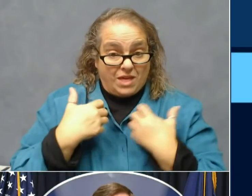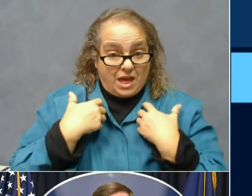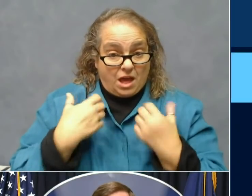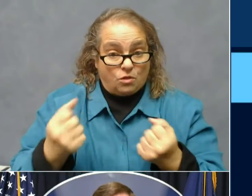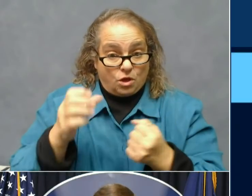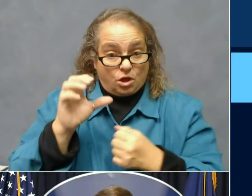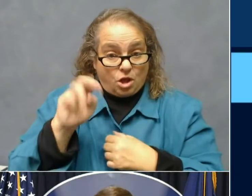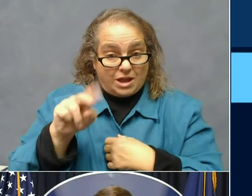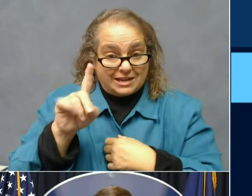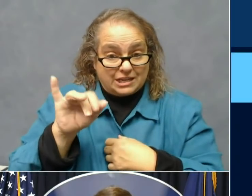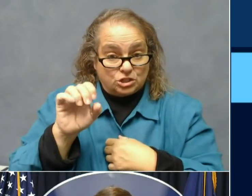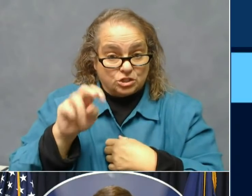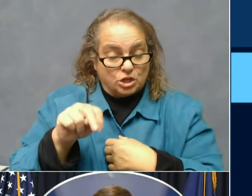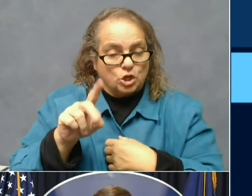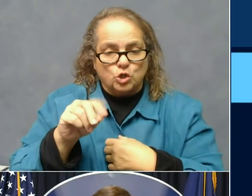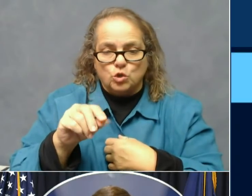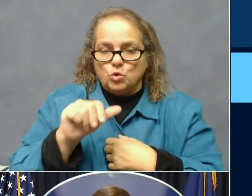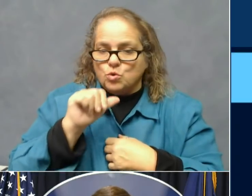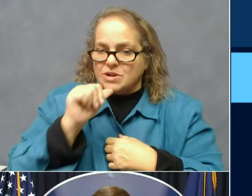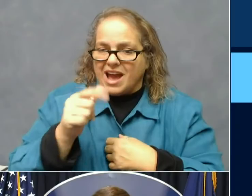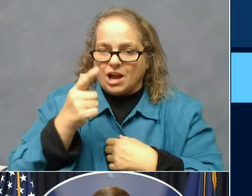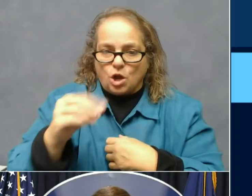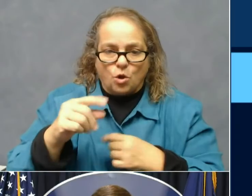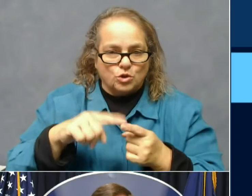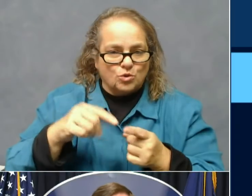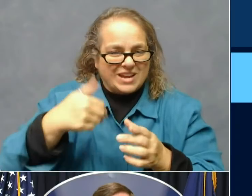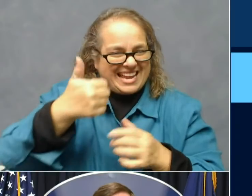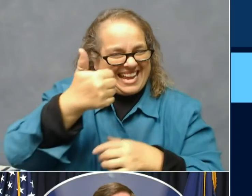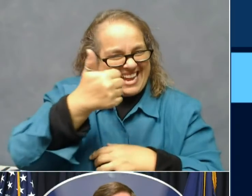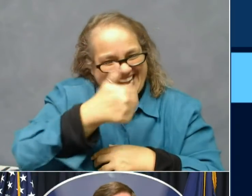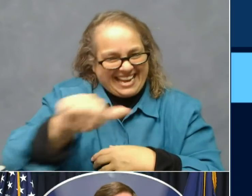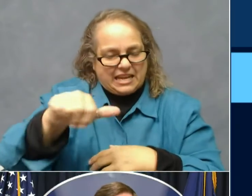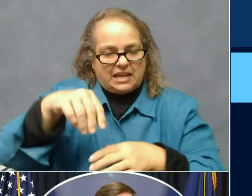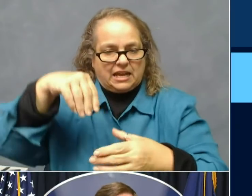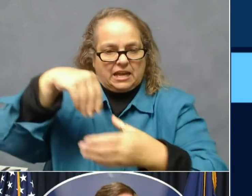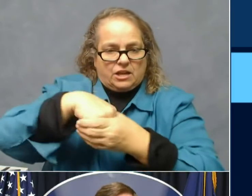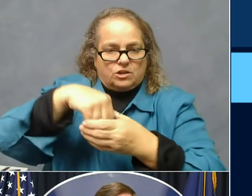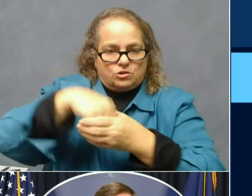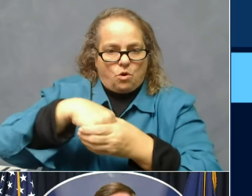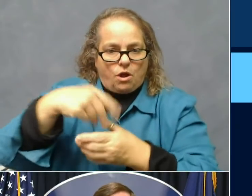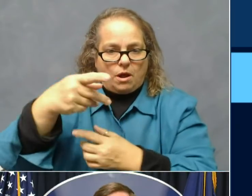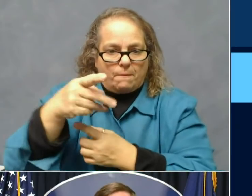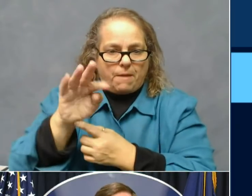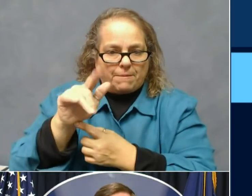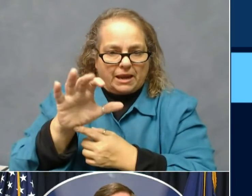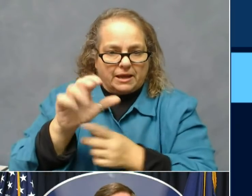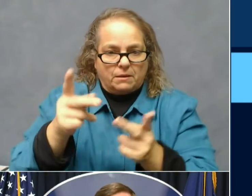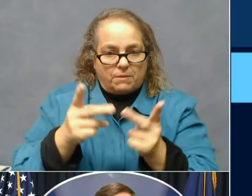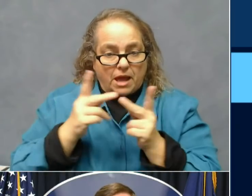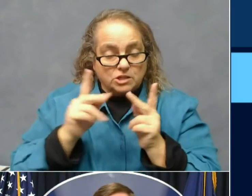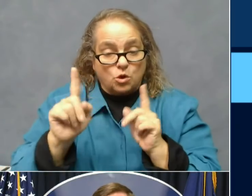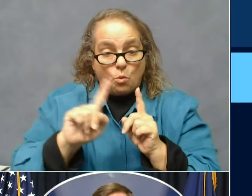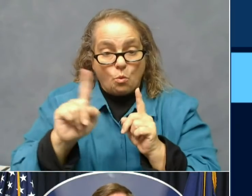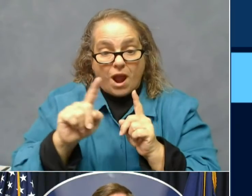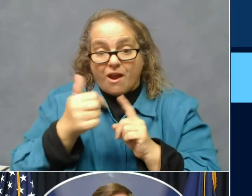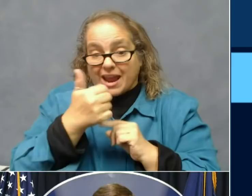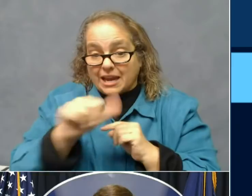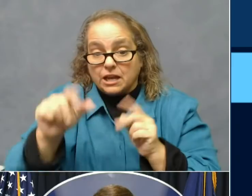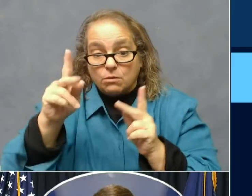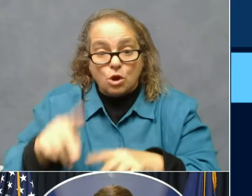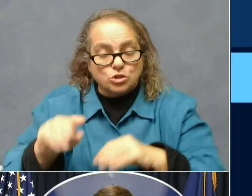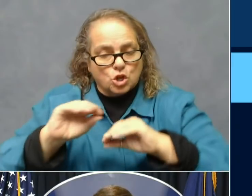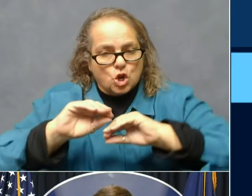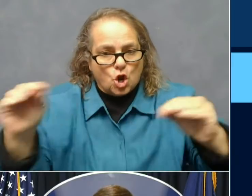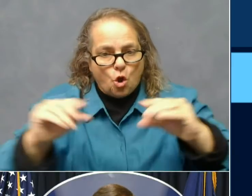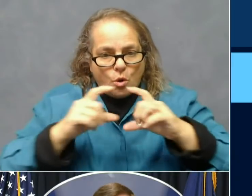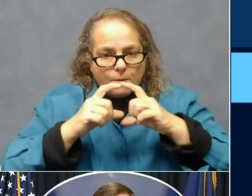to any indoor public space where anyone is unmasked. The White House now says that is an immediate